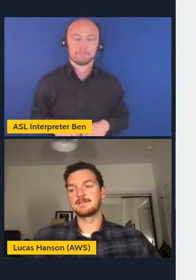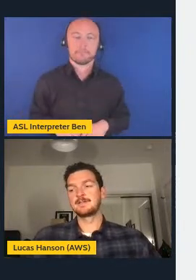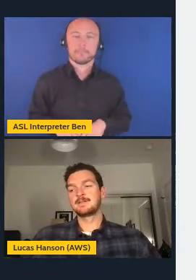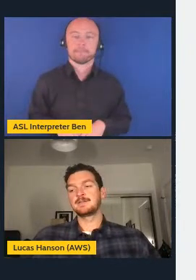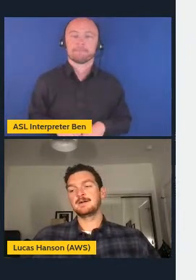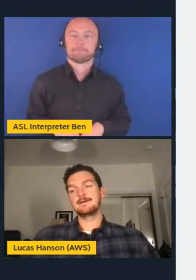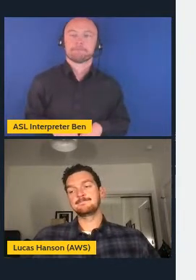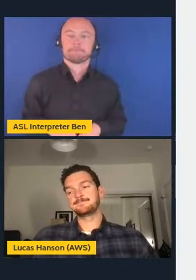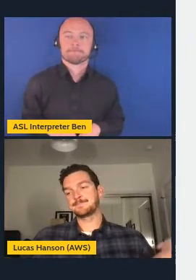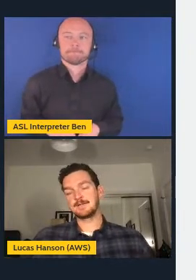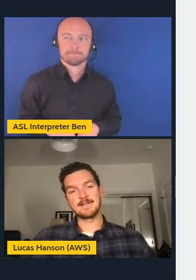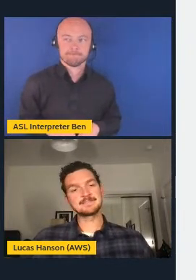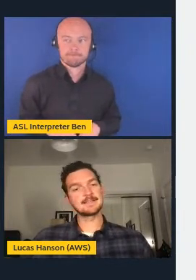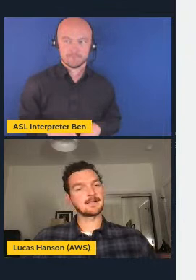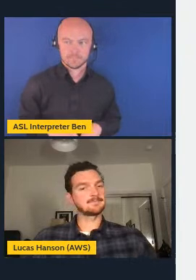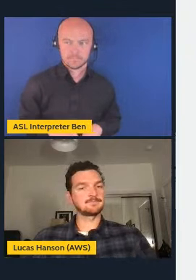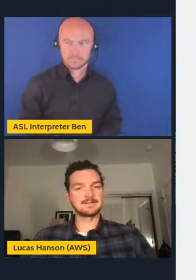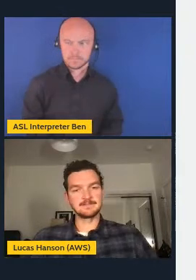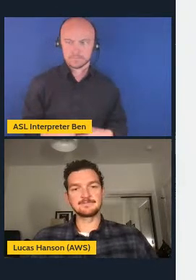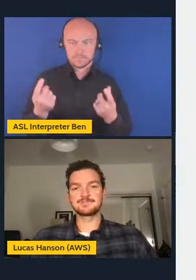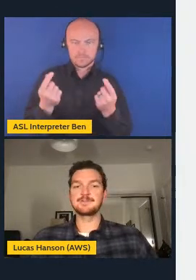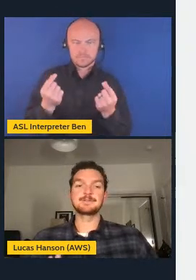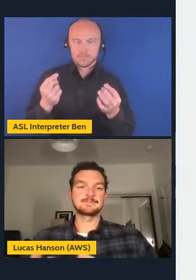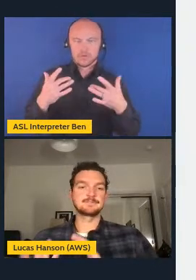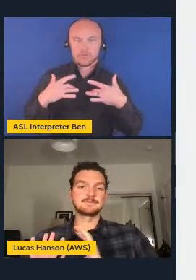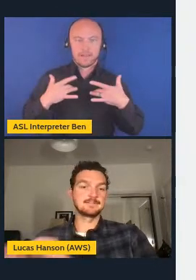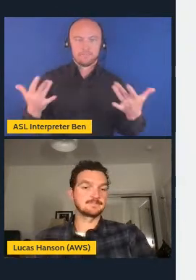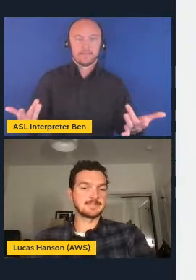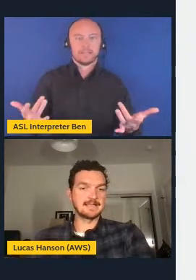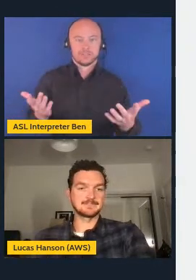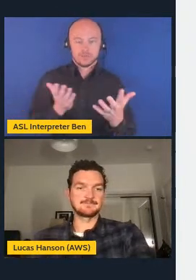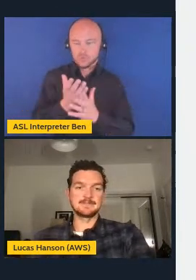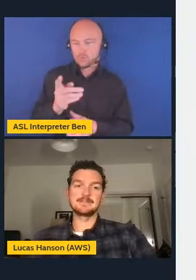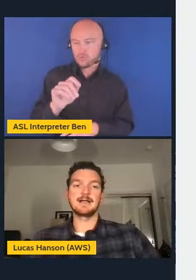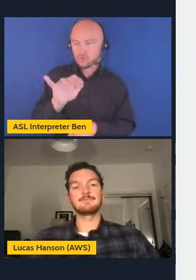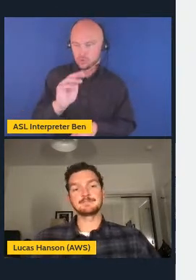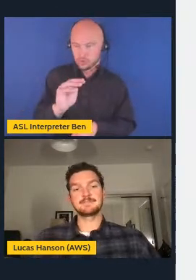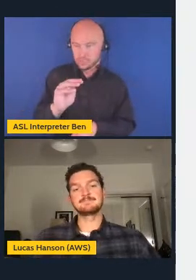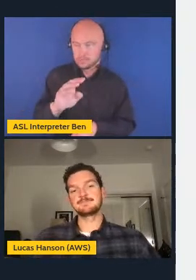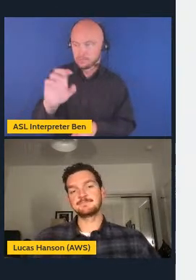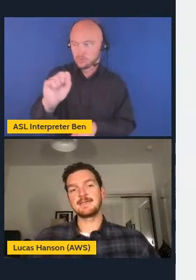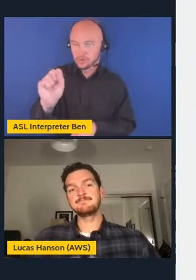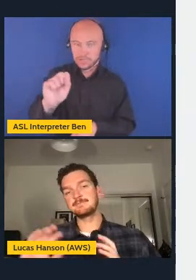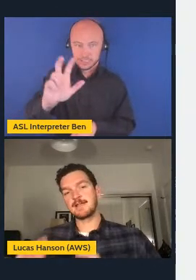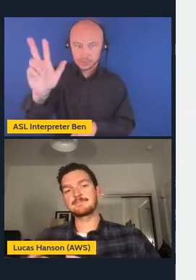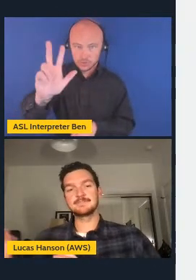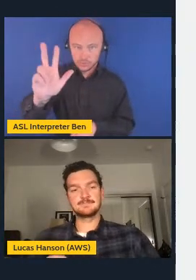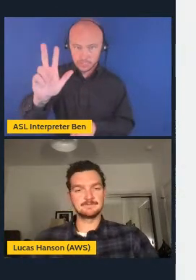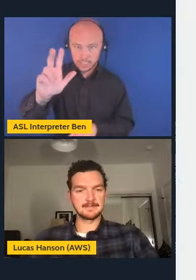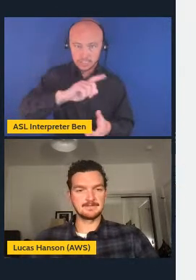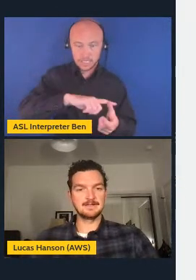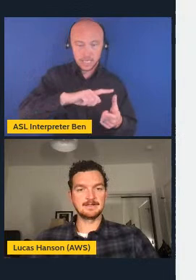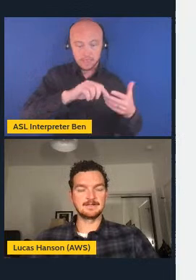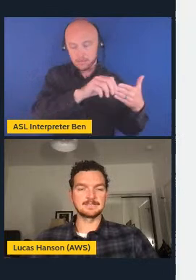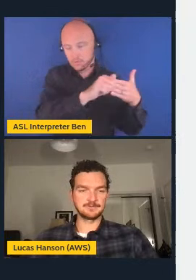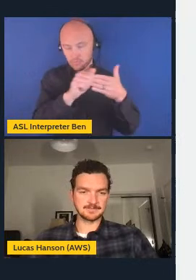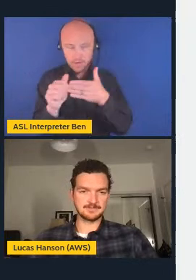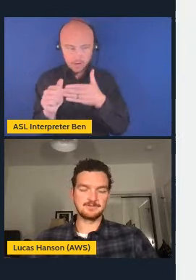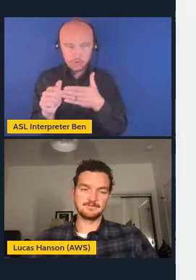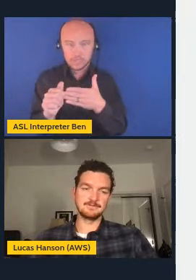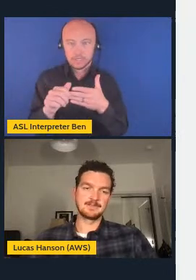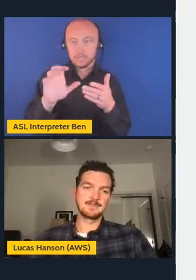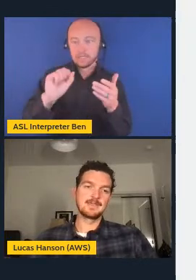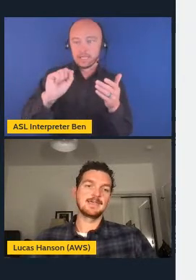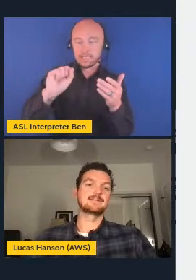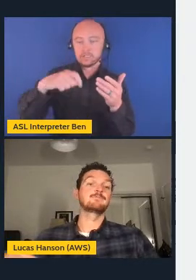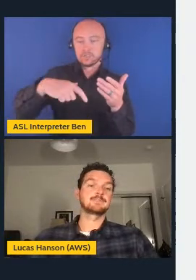want events that come through my delivery stream and are delivered to S3. I want them to then be routed to an SQS